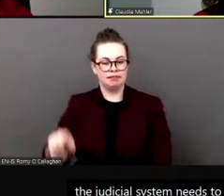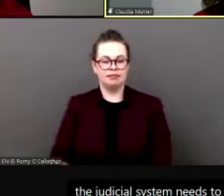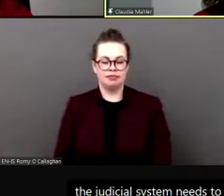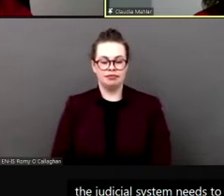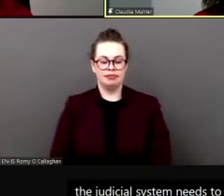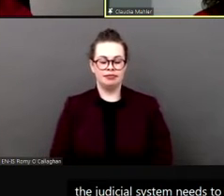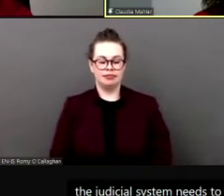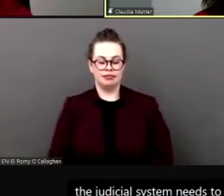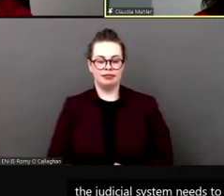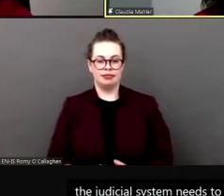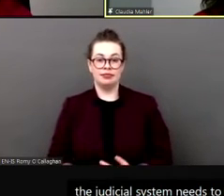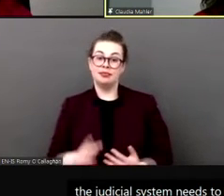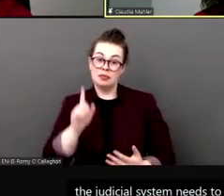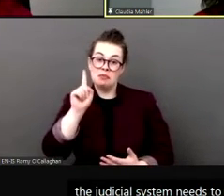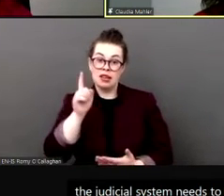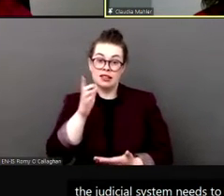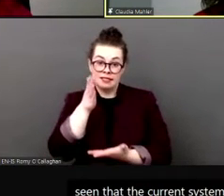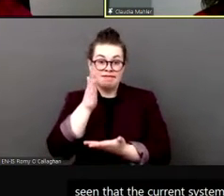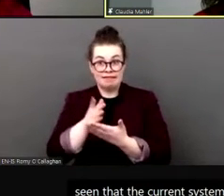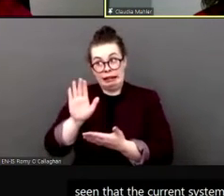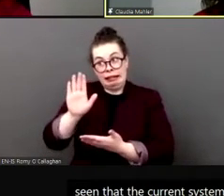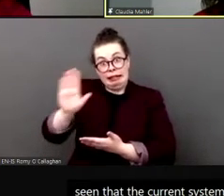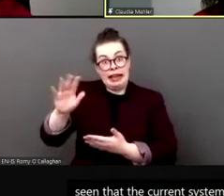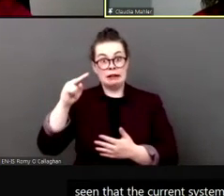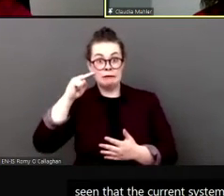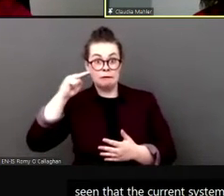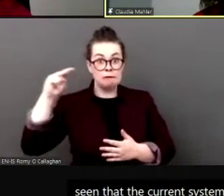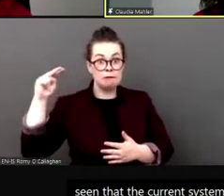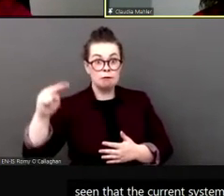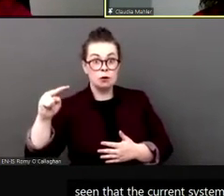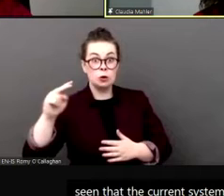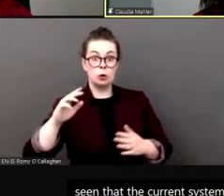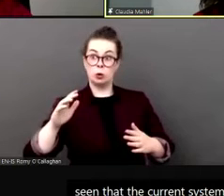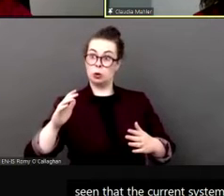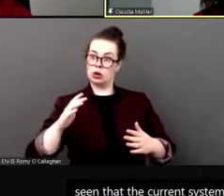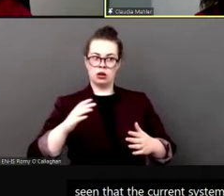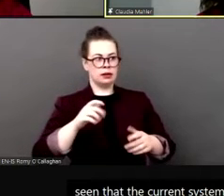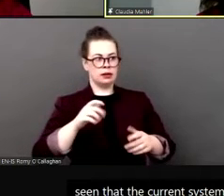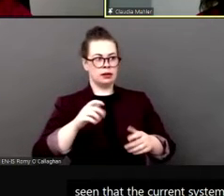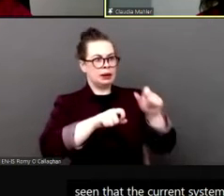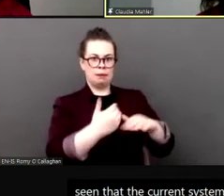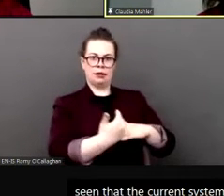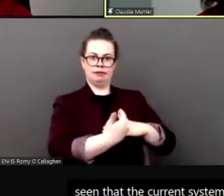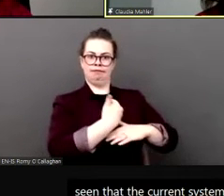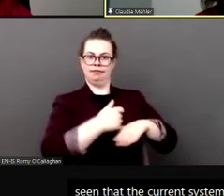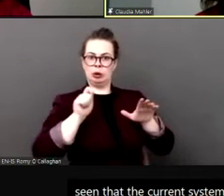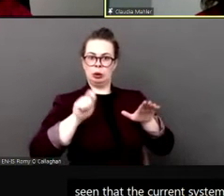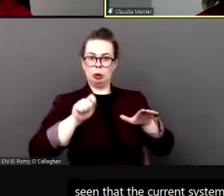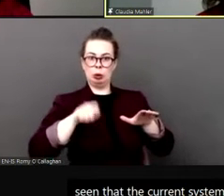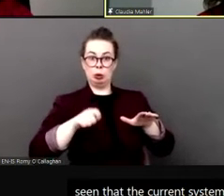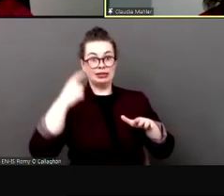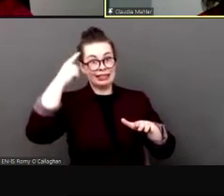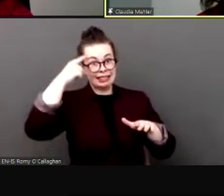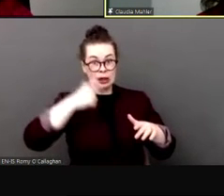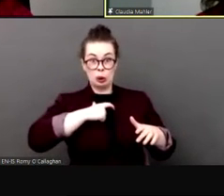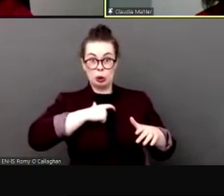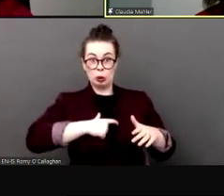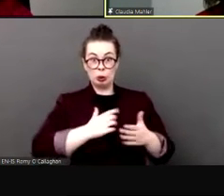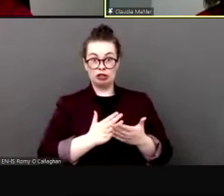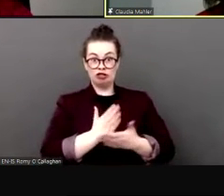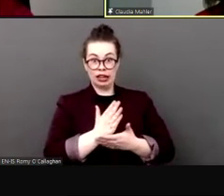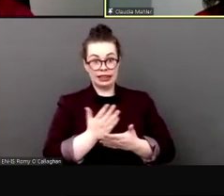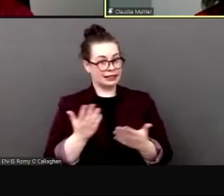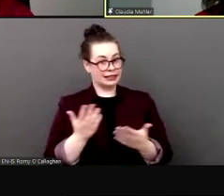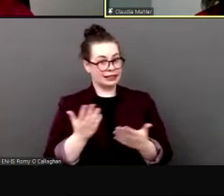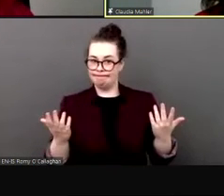conceptual limitations in the existing instruments. And from my perspective, they also appear